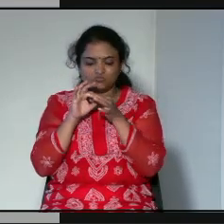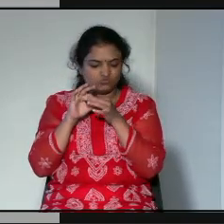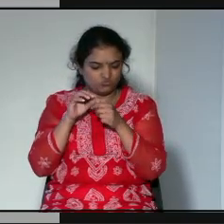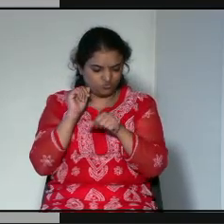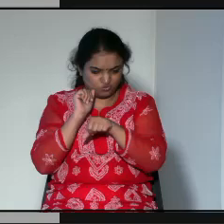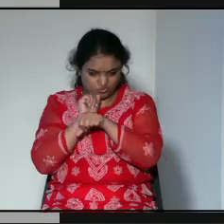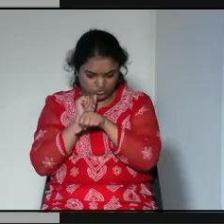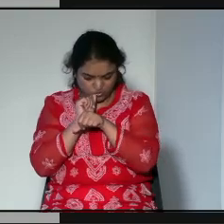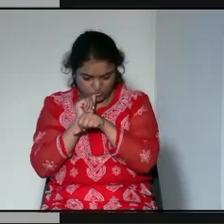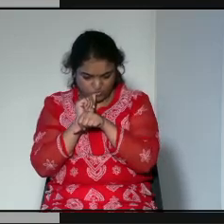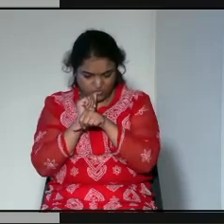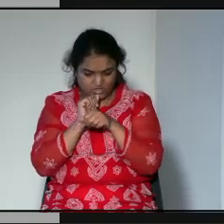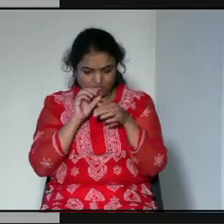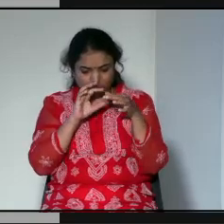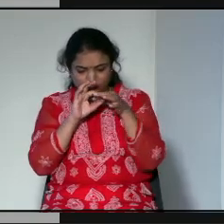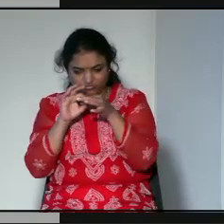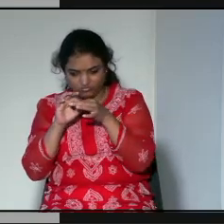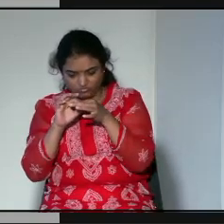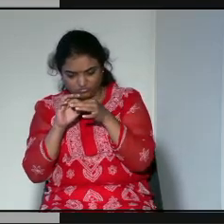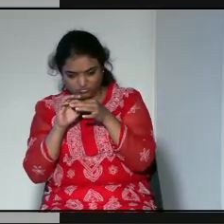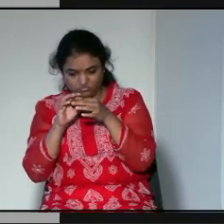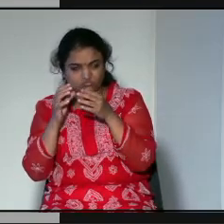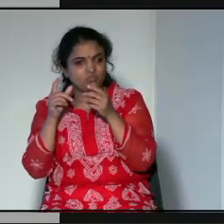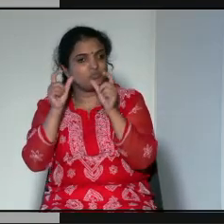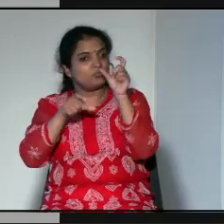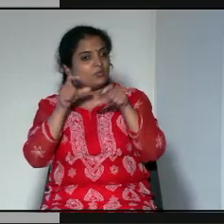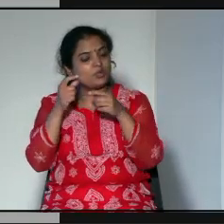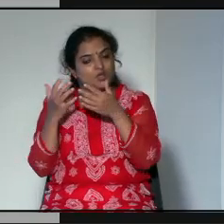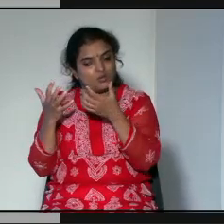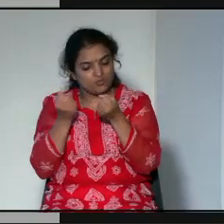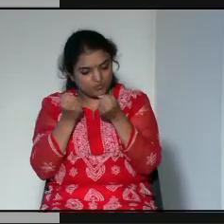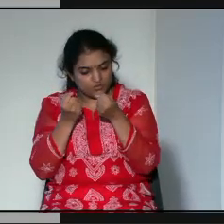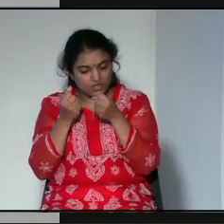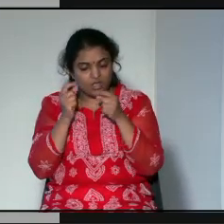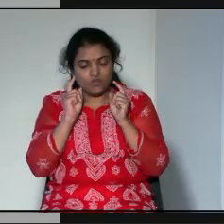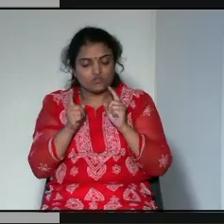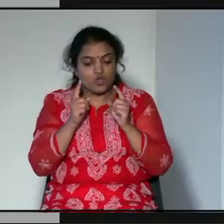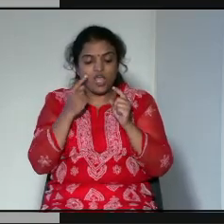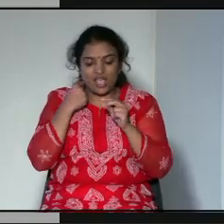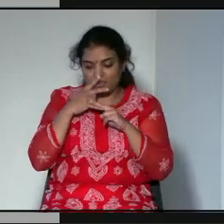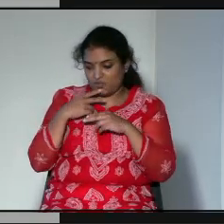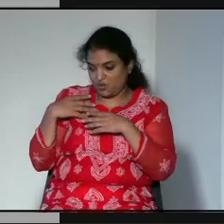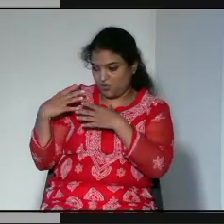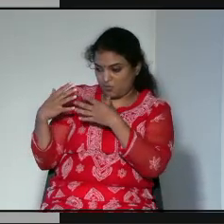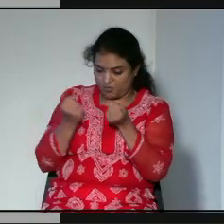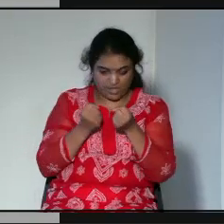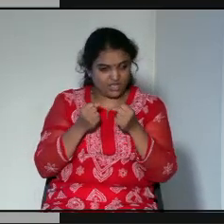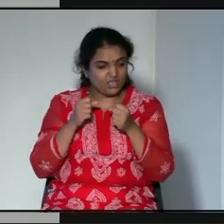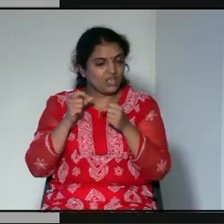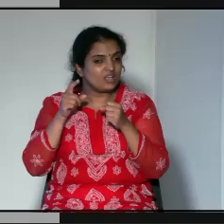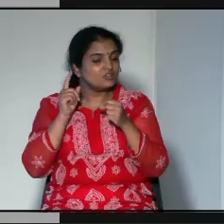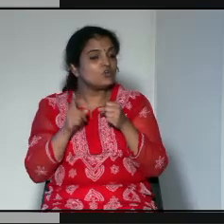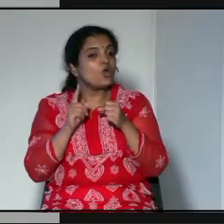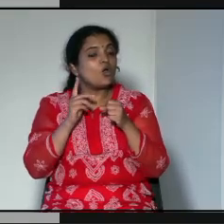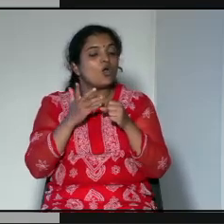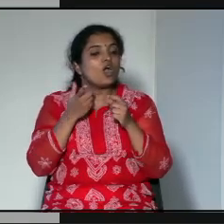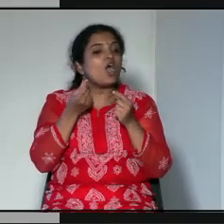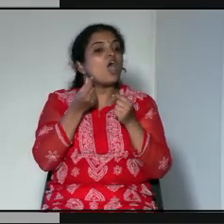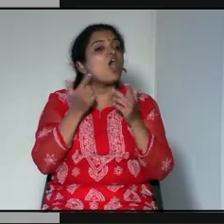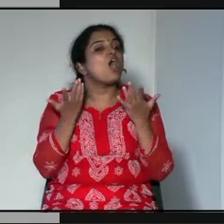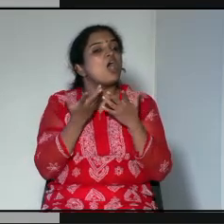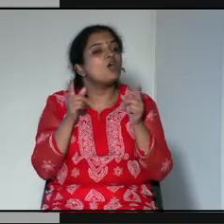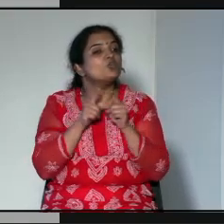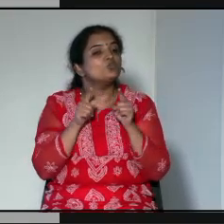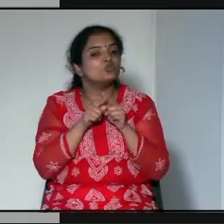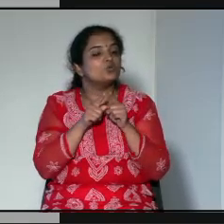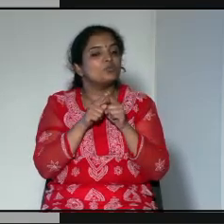a buyer, and the weight of metal, wax, and fuel, on the basis of which she will settle the